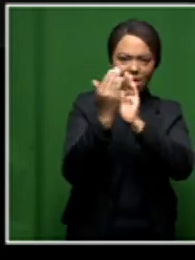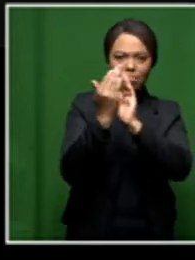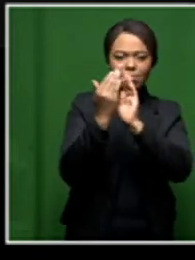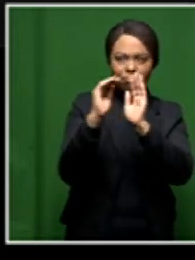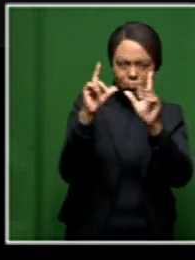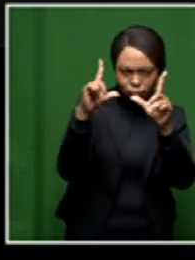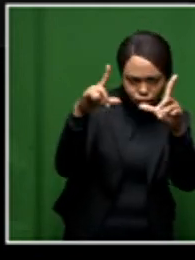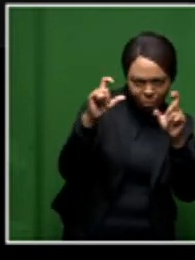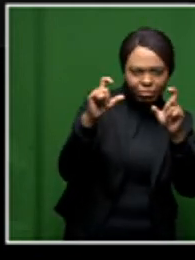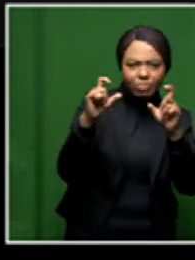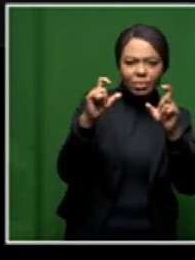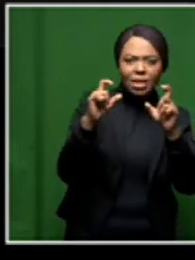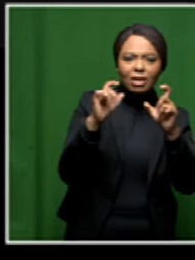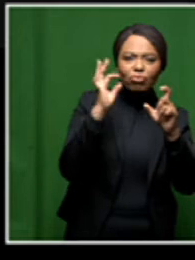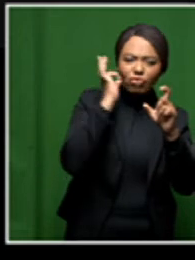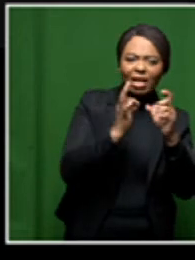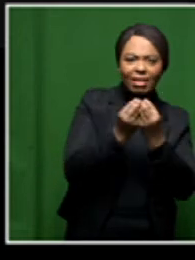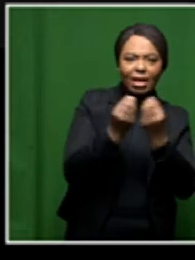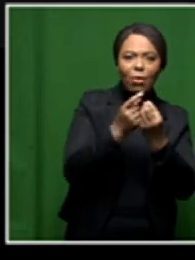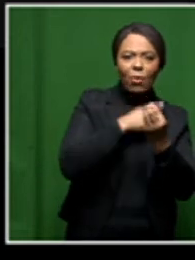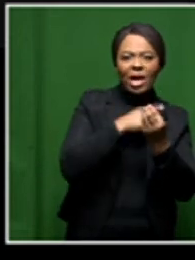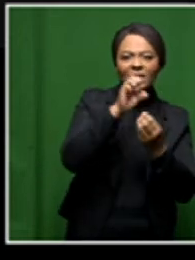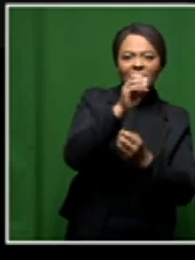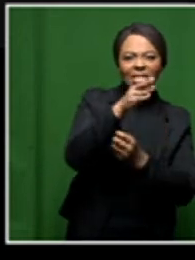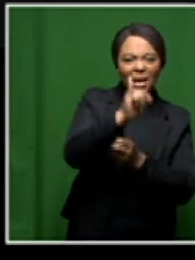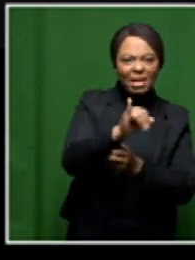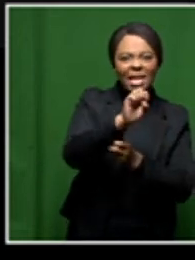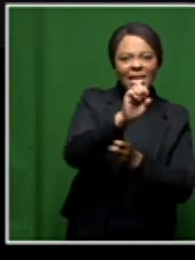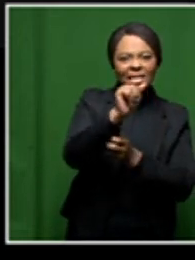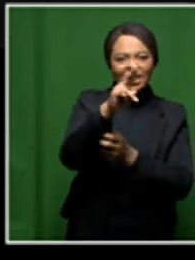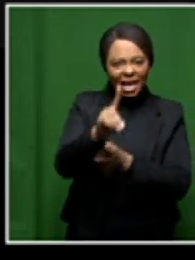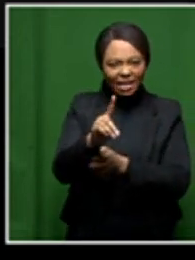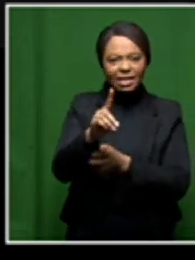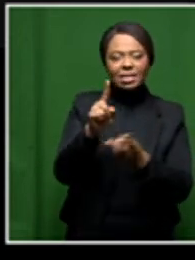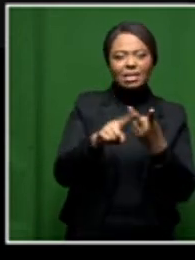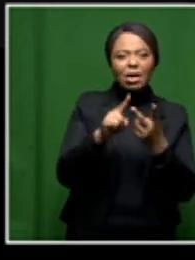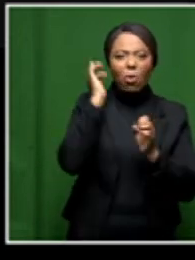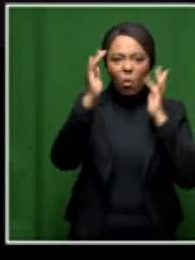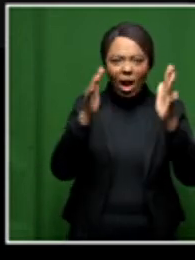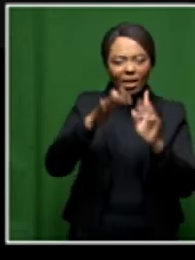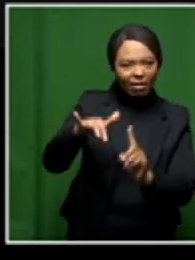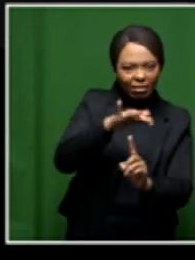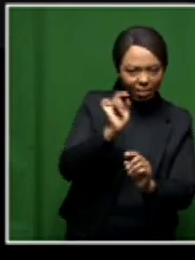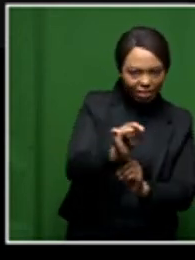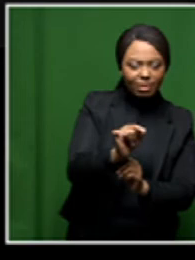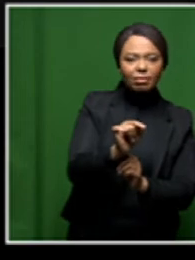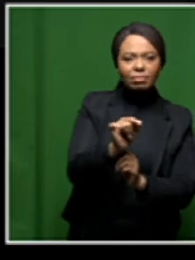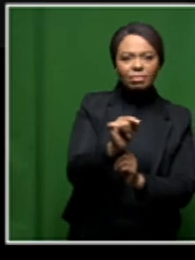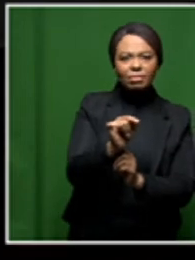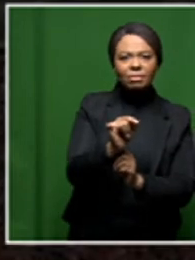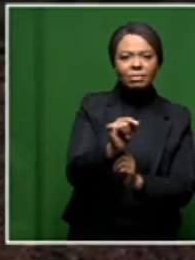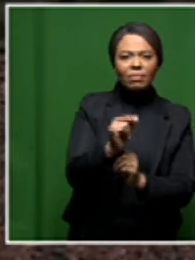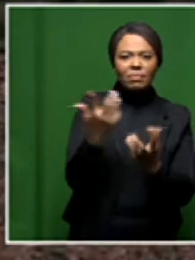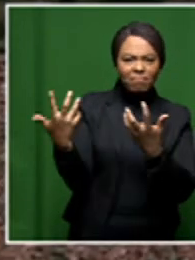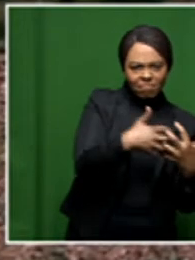lions. People who follow the SABC sands and Wild Earth would know that's one of the Avoca male lions, a big